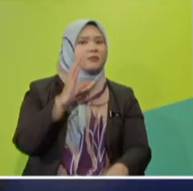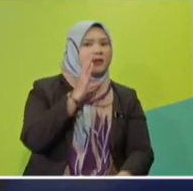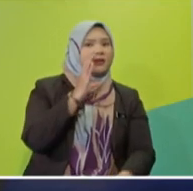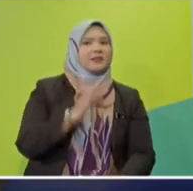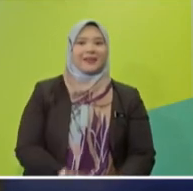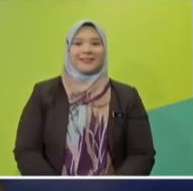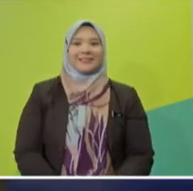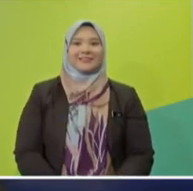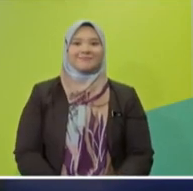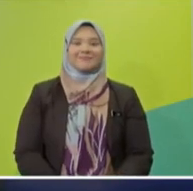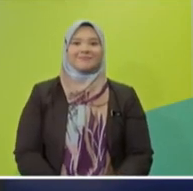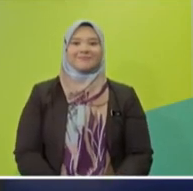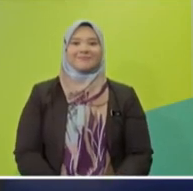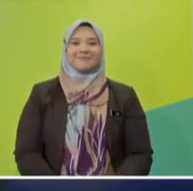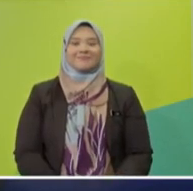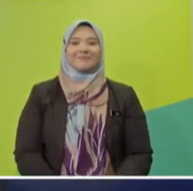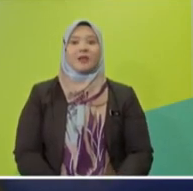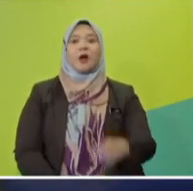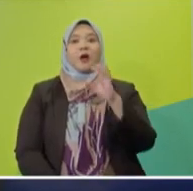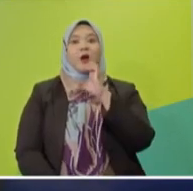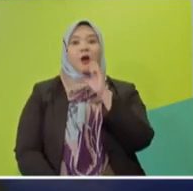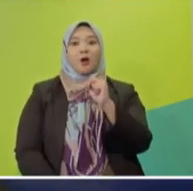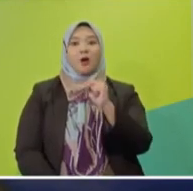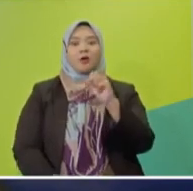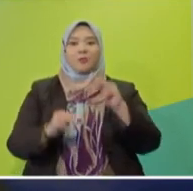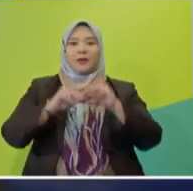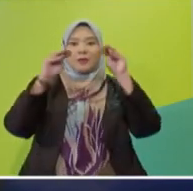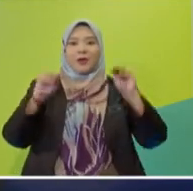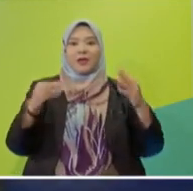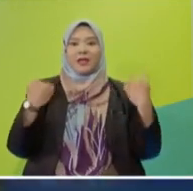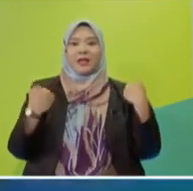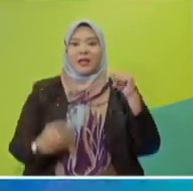E-I-E-I-O. Old MacDonald had a farm,